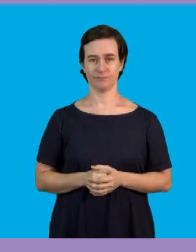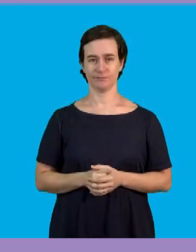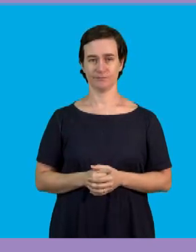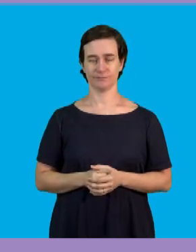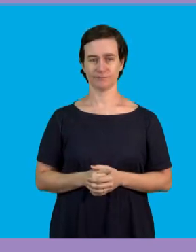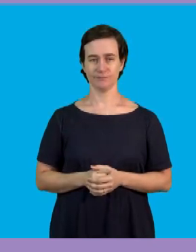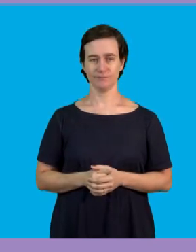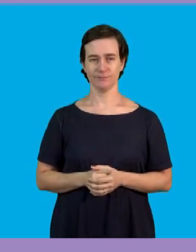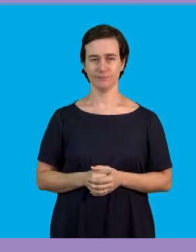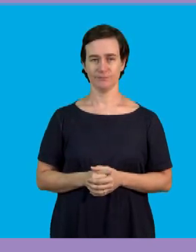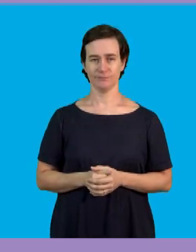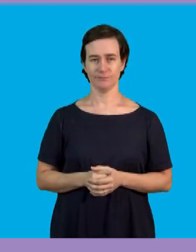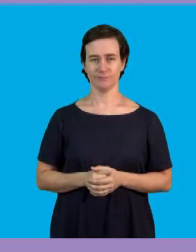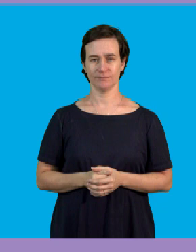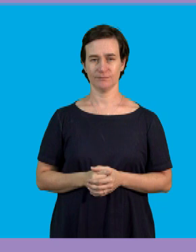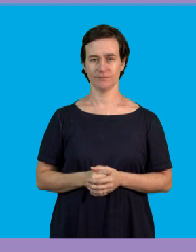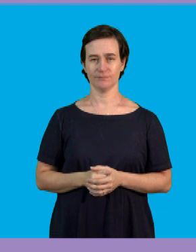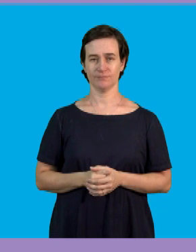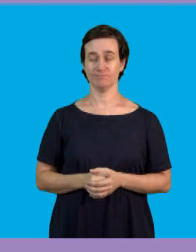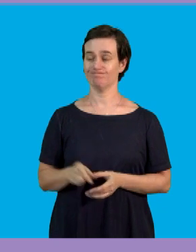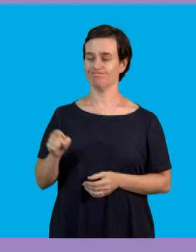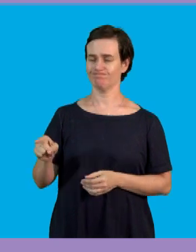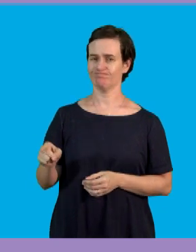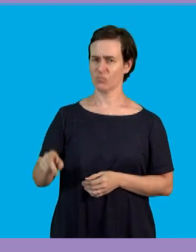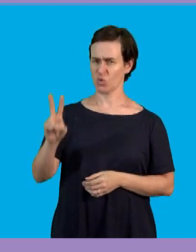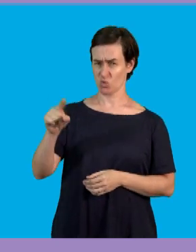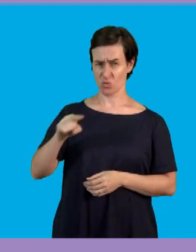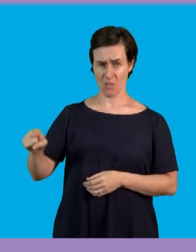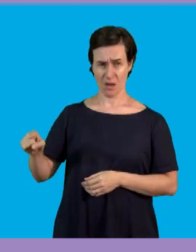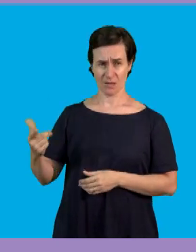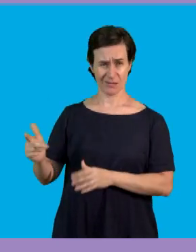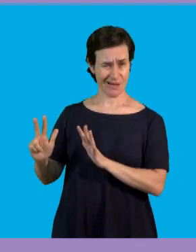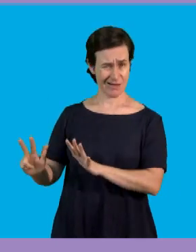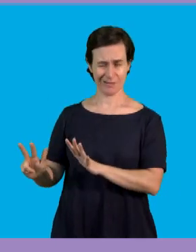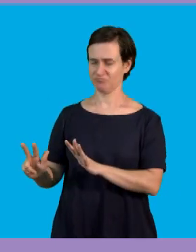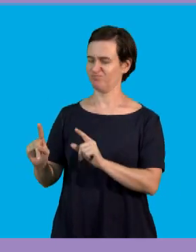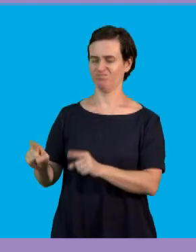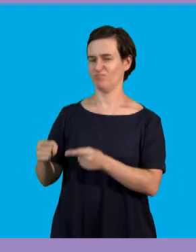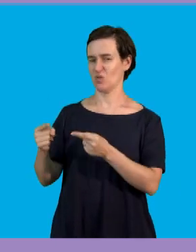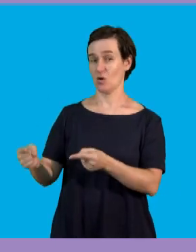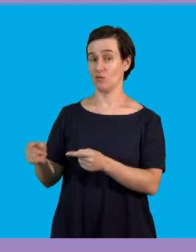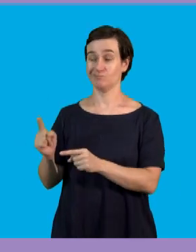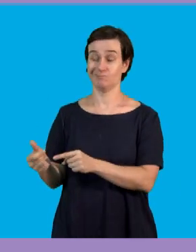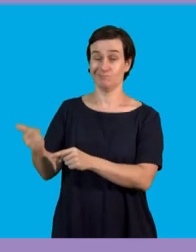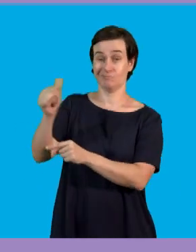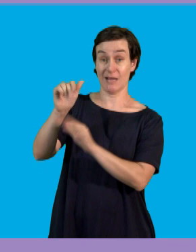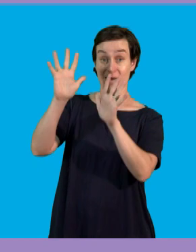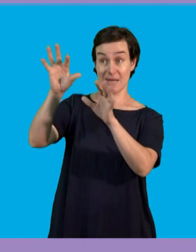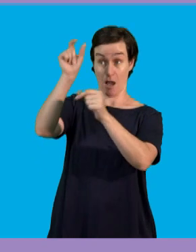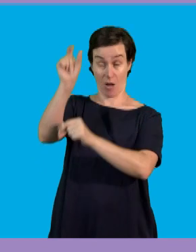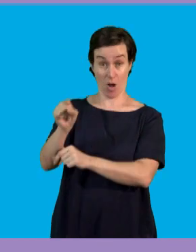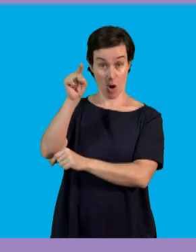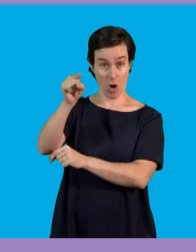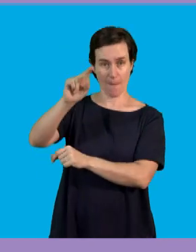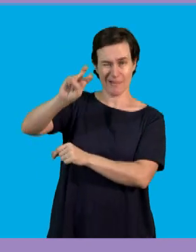10,638. Let's start with the ones. We have 2 ones minus 8 ones. We cannot. So we are going to go to the